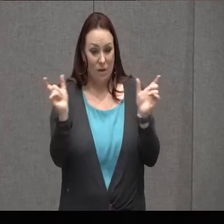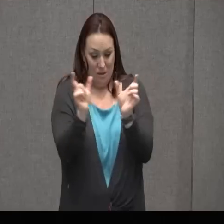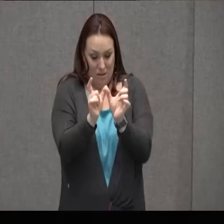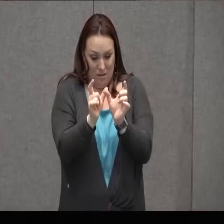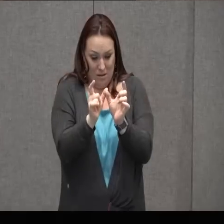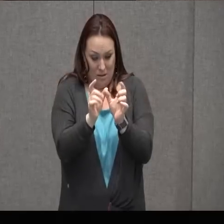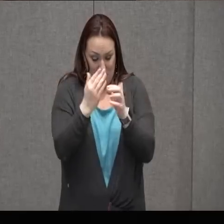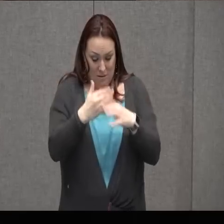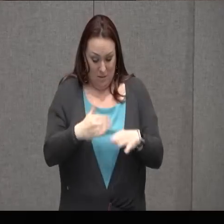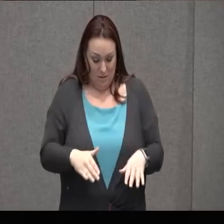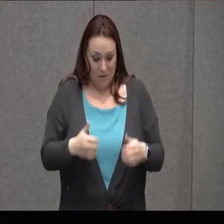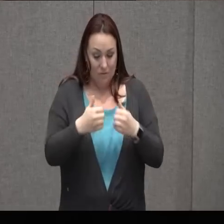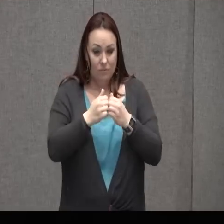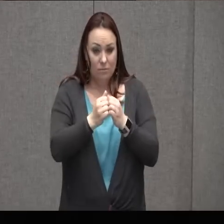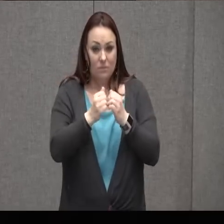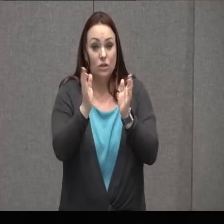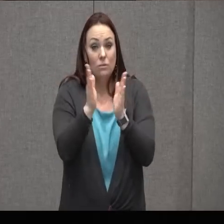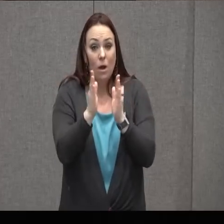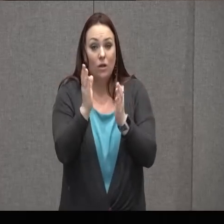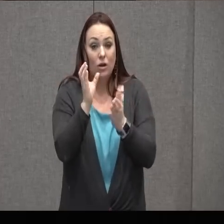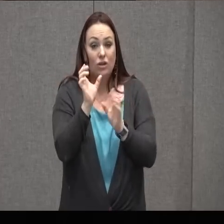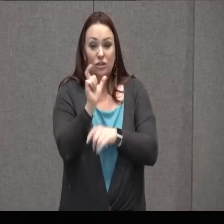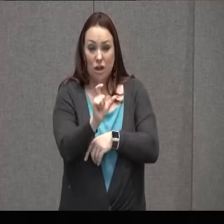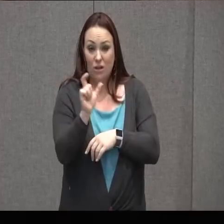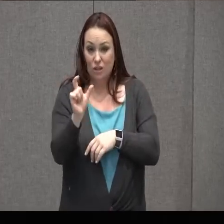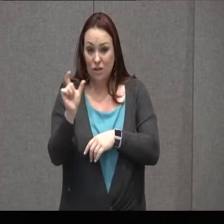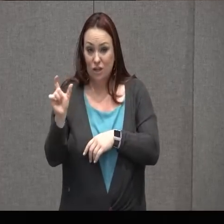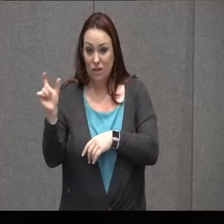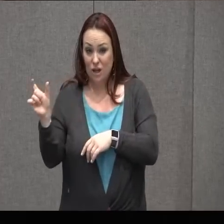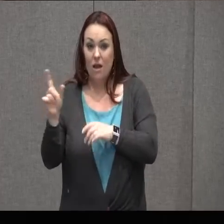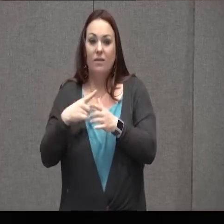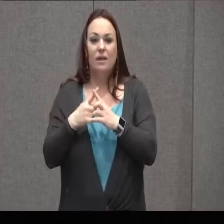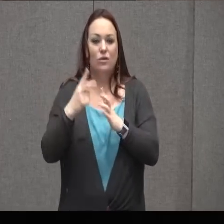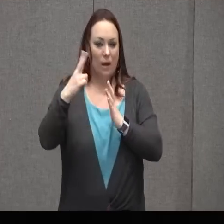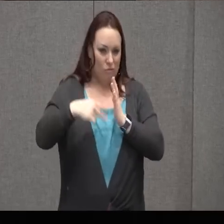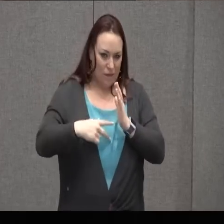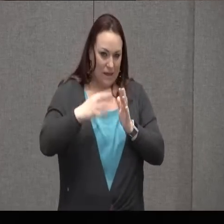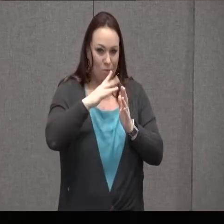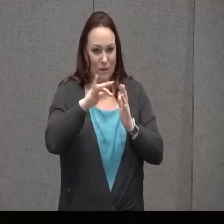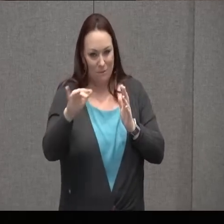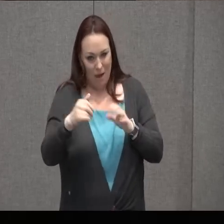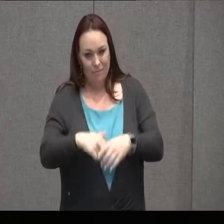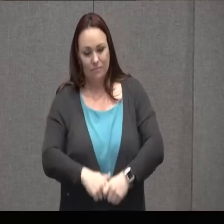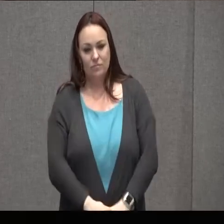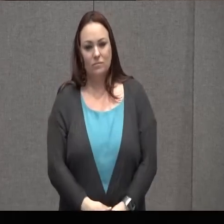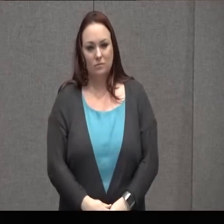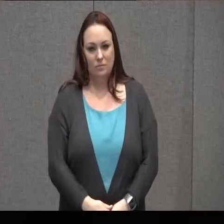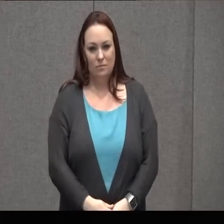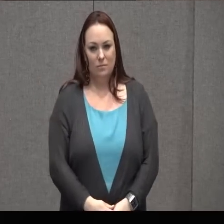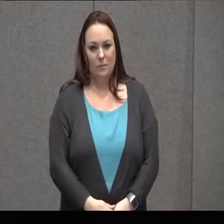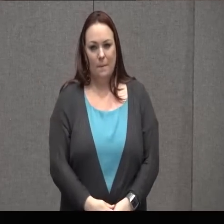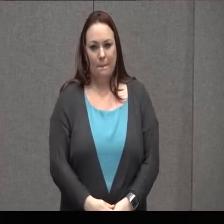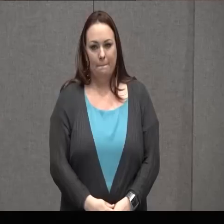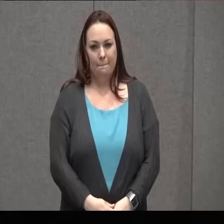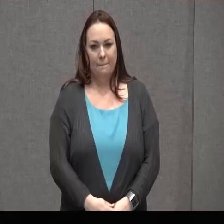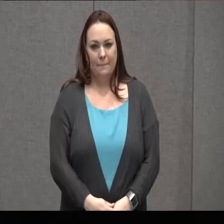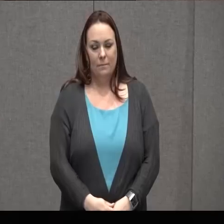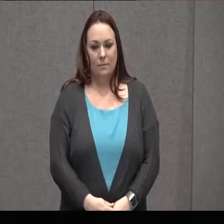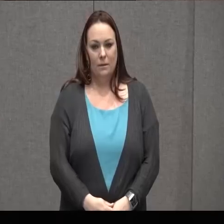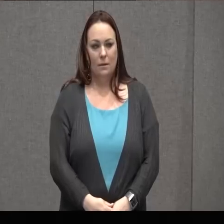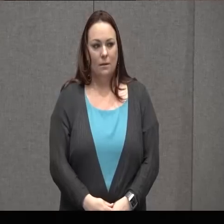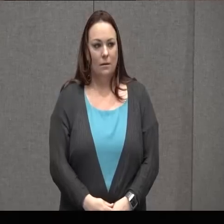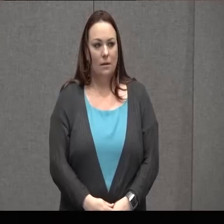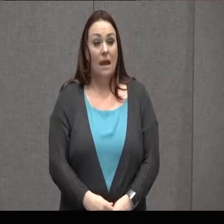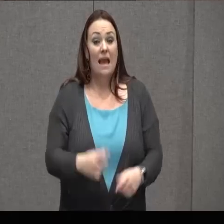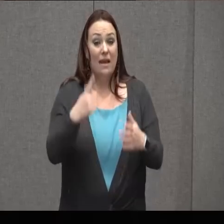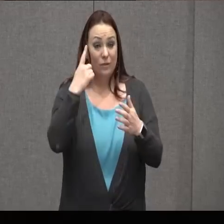down into smaller chunks, we can read them or spell them. How about tulip?